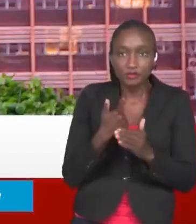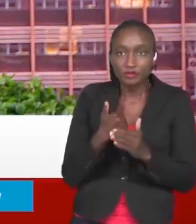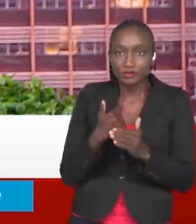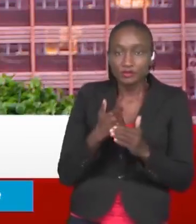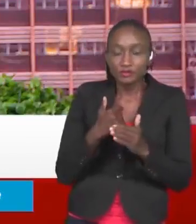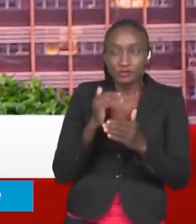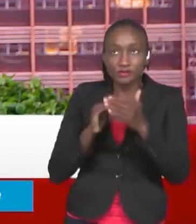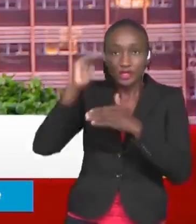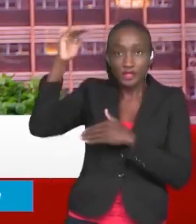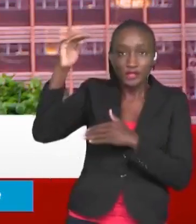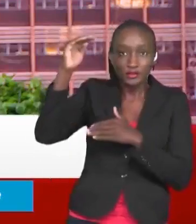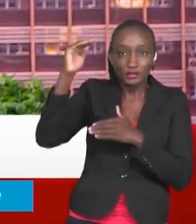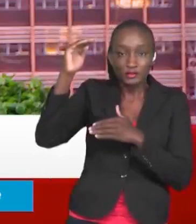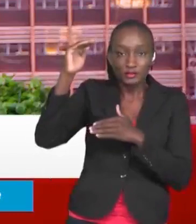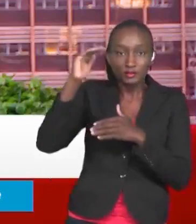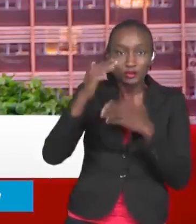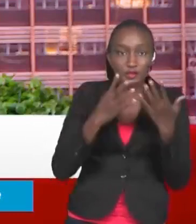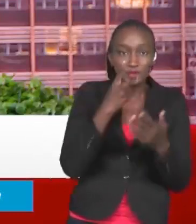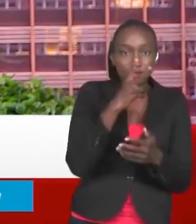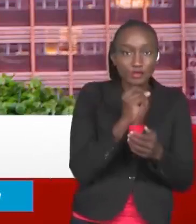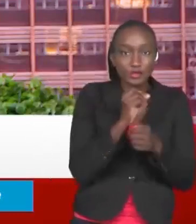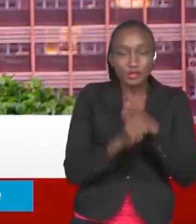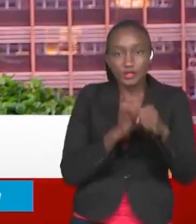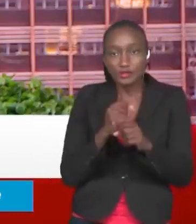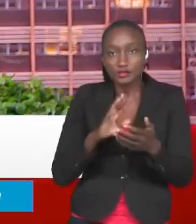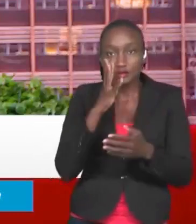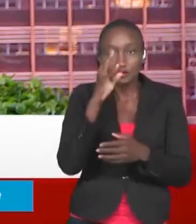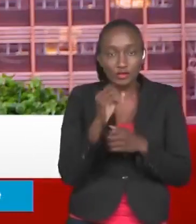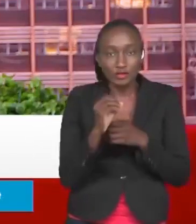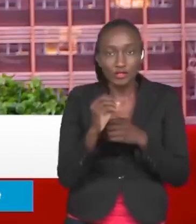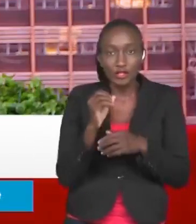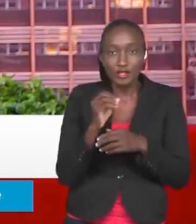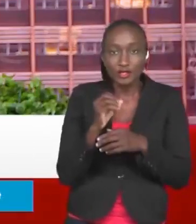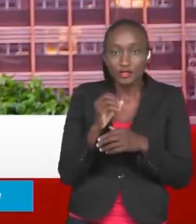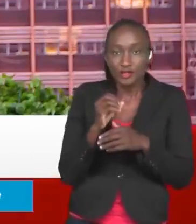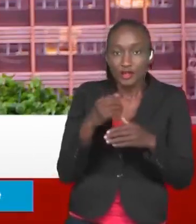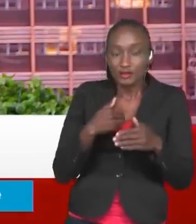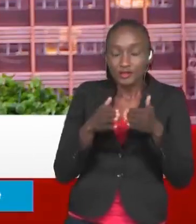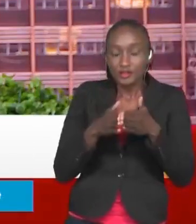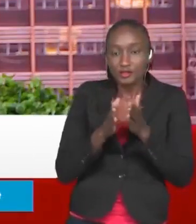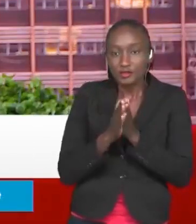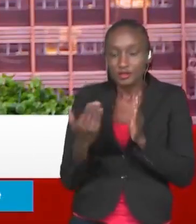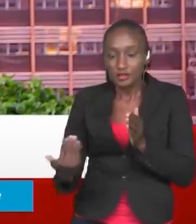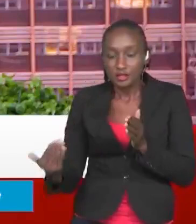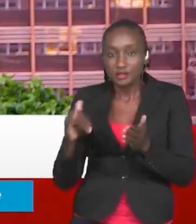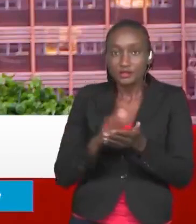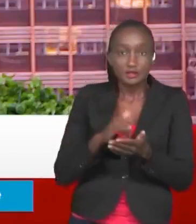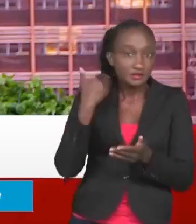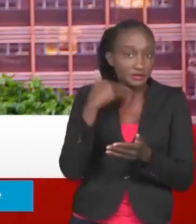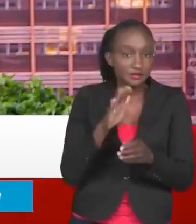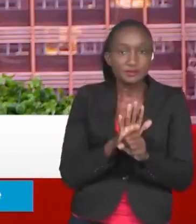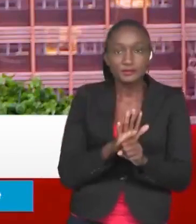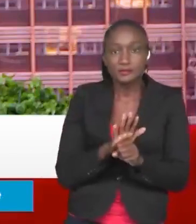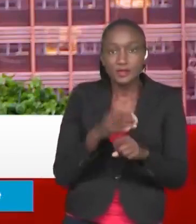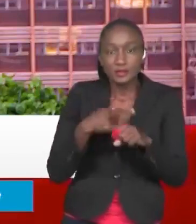maturity, 20, 40, 50, taking advantage of a child. Sure. That is completely criminal. Mm-hmm. But